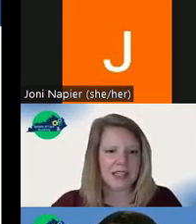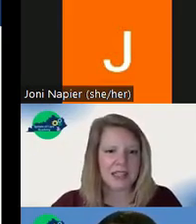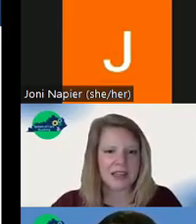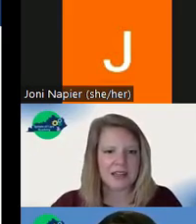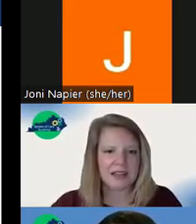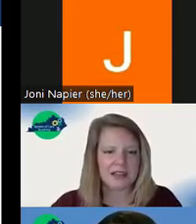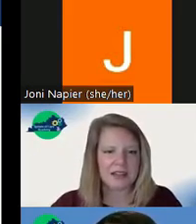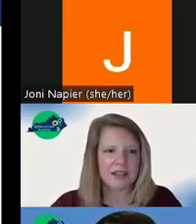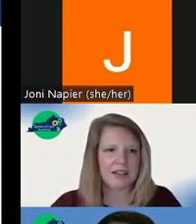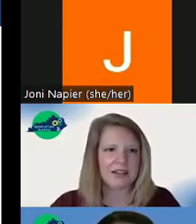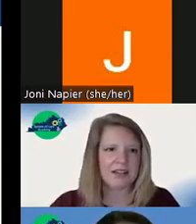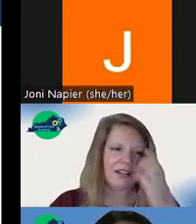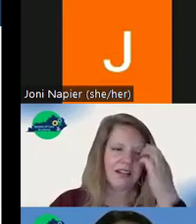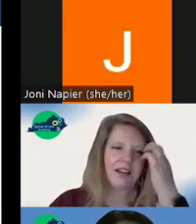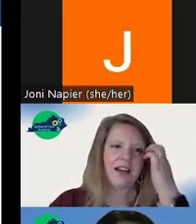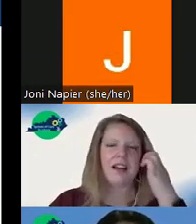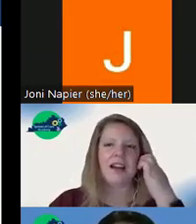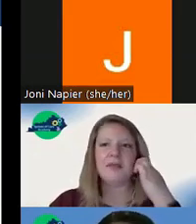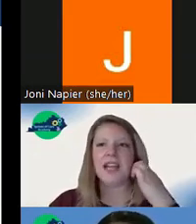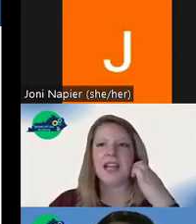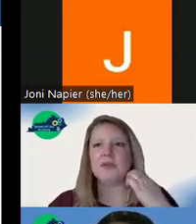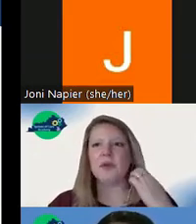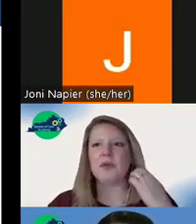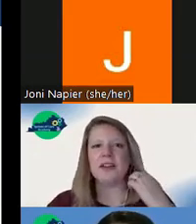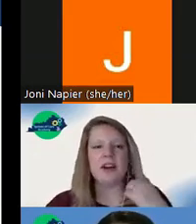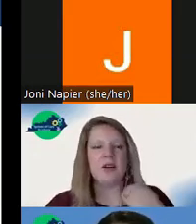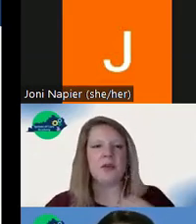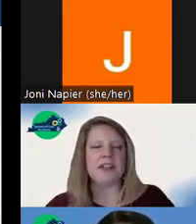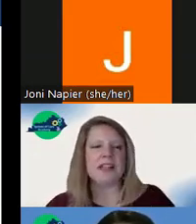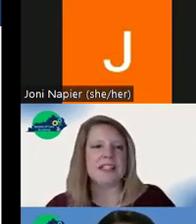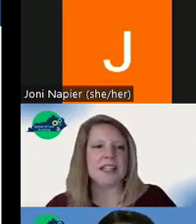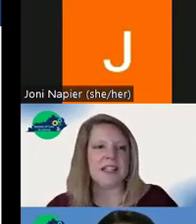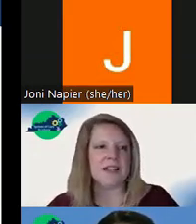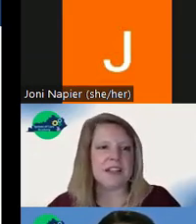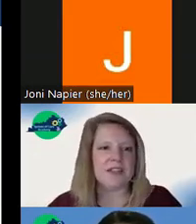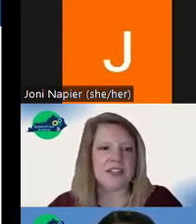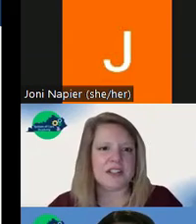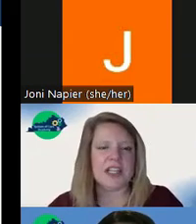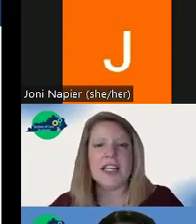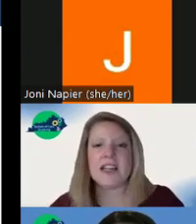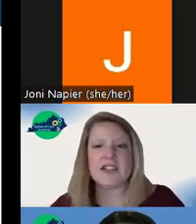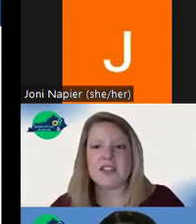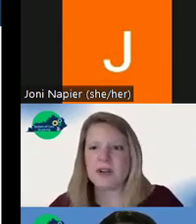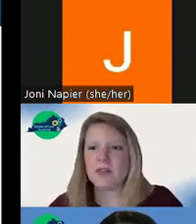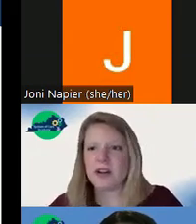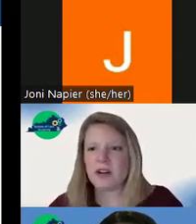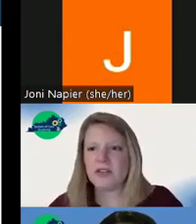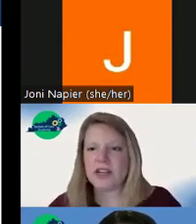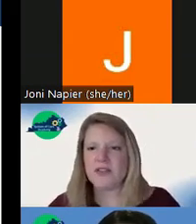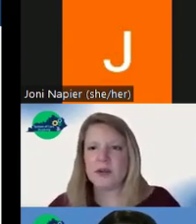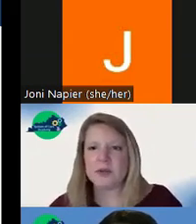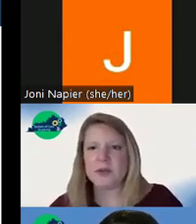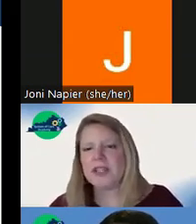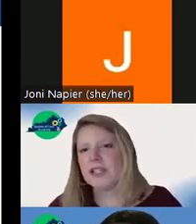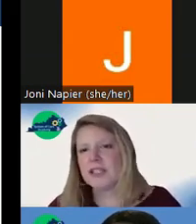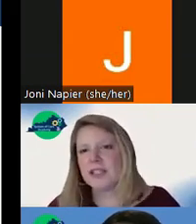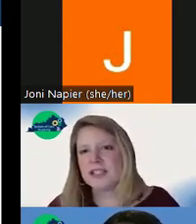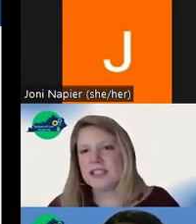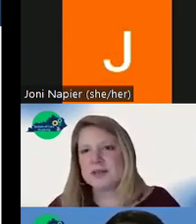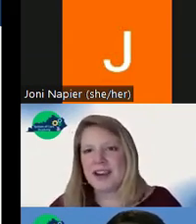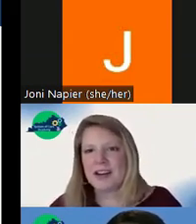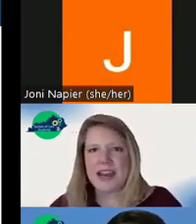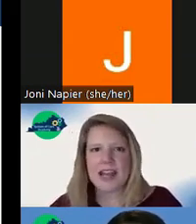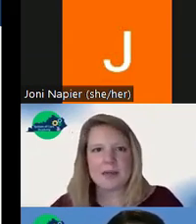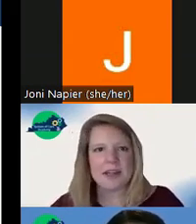Thank you, Lee. I'm Kate Overberg-Wagner. I work with Lee Taylor in the Kentucky Division of Mental Health and have helped her with the